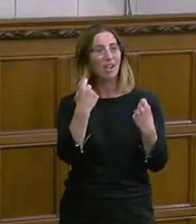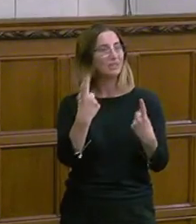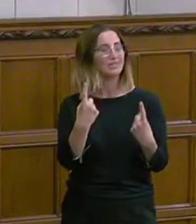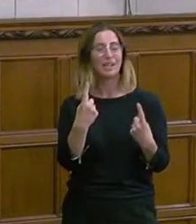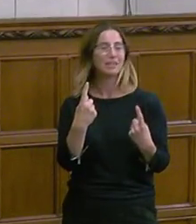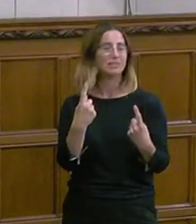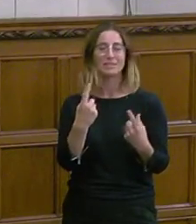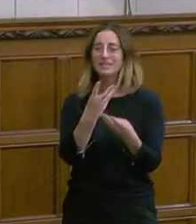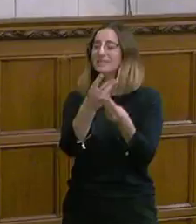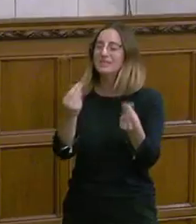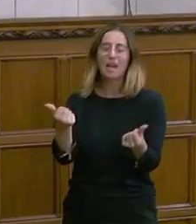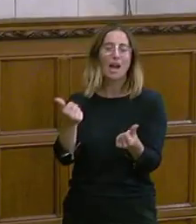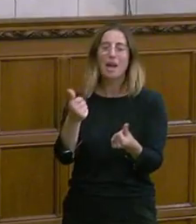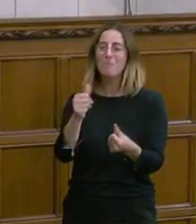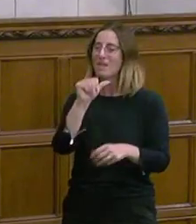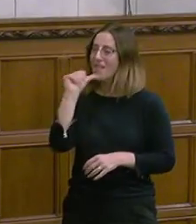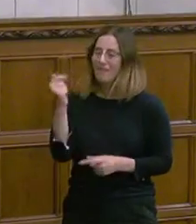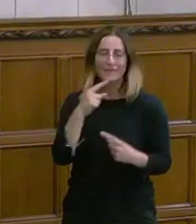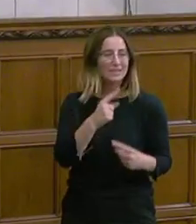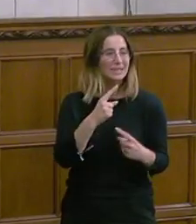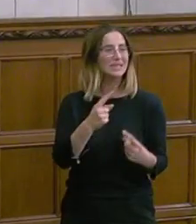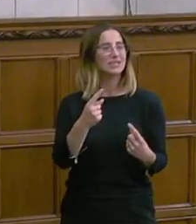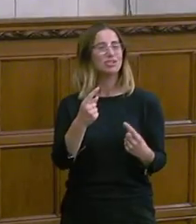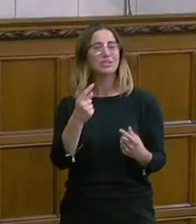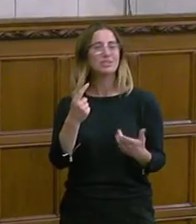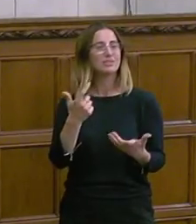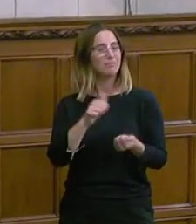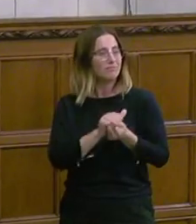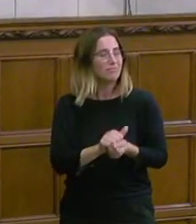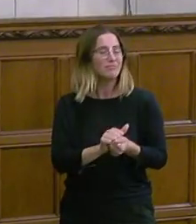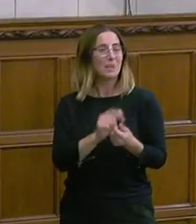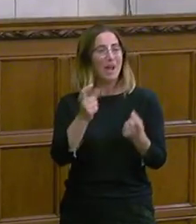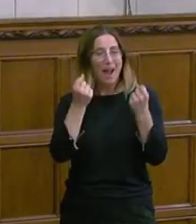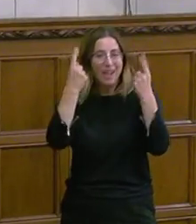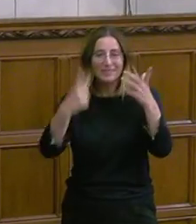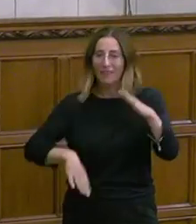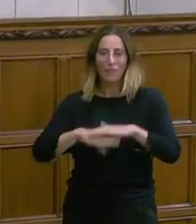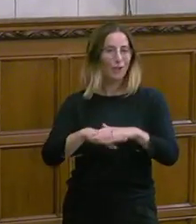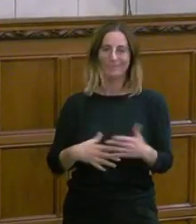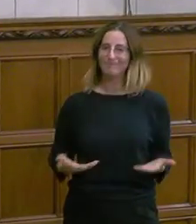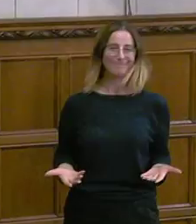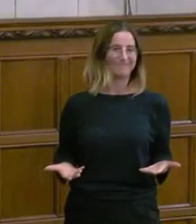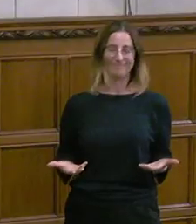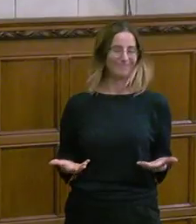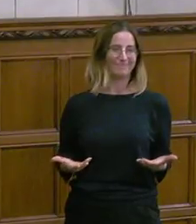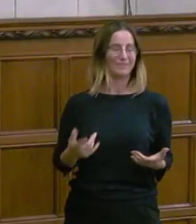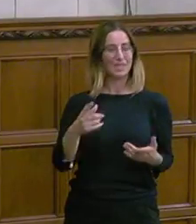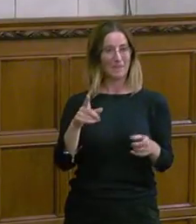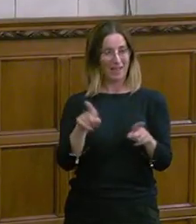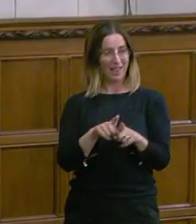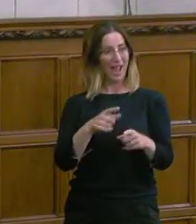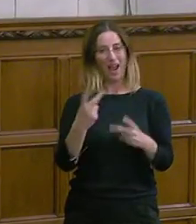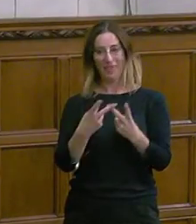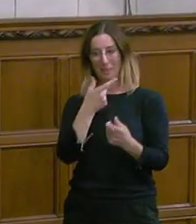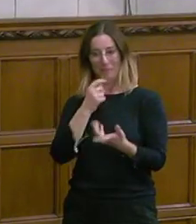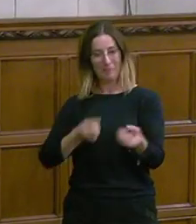the world. And Ella is an example of why specialist provision is so much required. But as has already been said today, it's not just about young